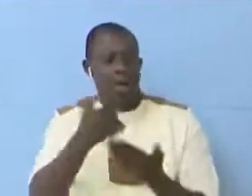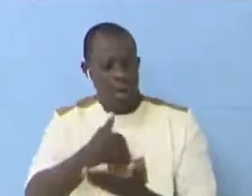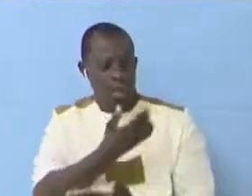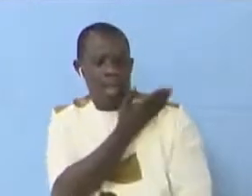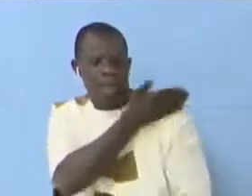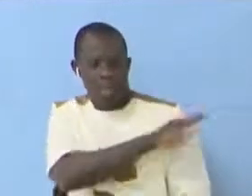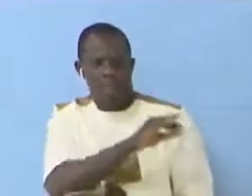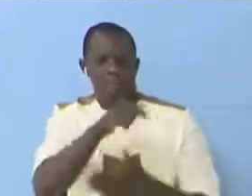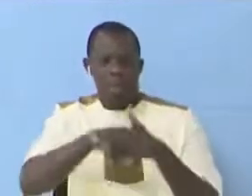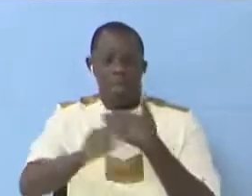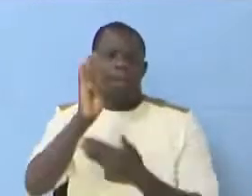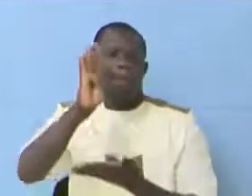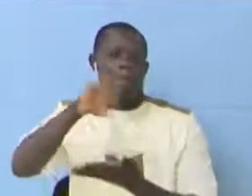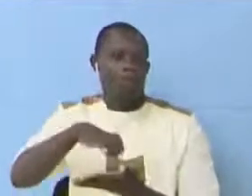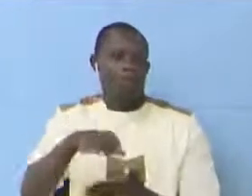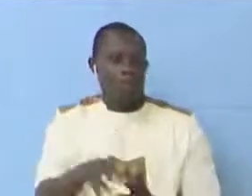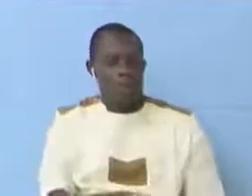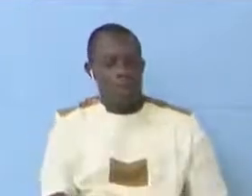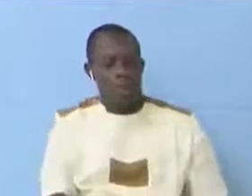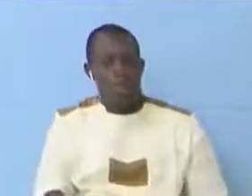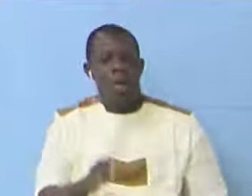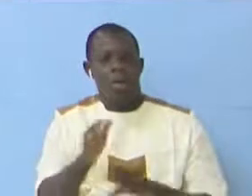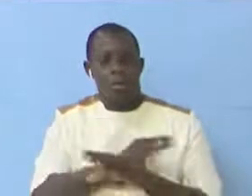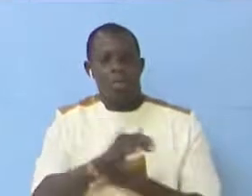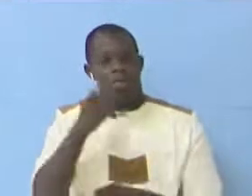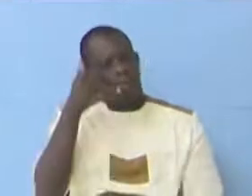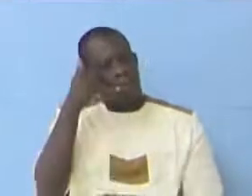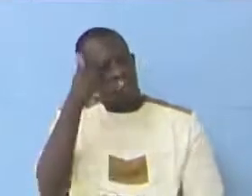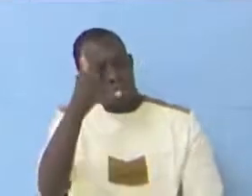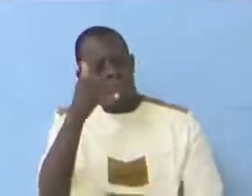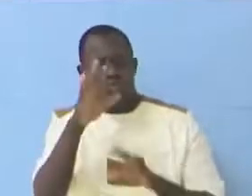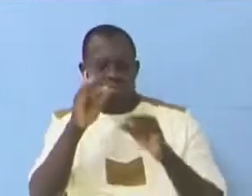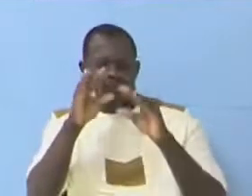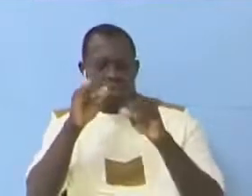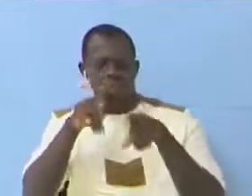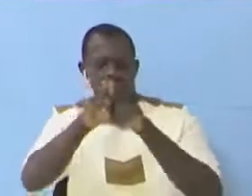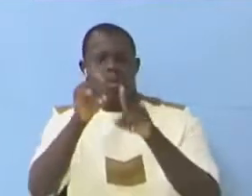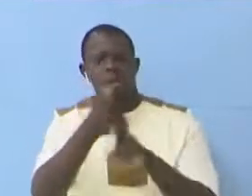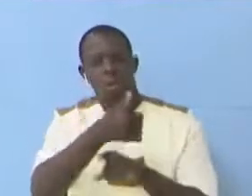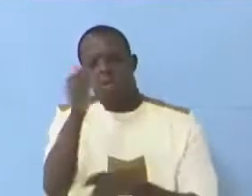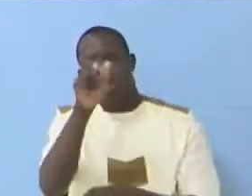Banjul. But he was on the phone talking to somebody. Then